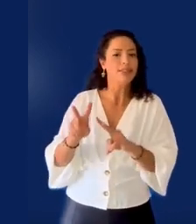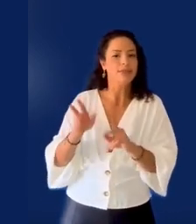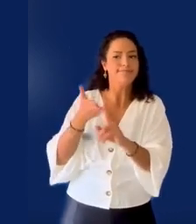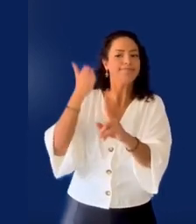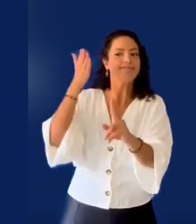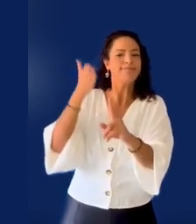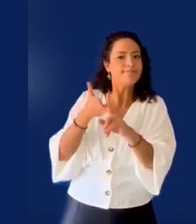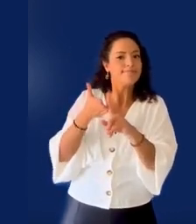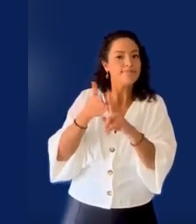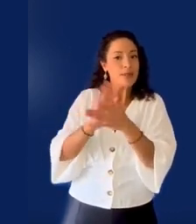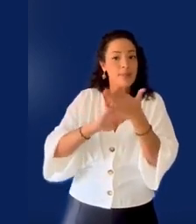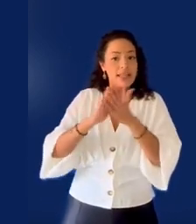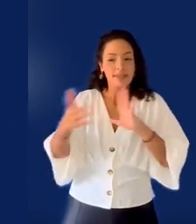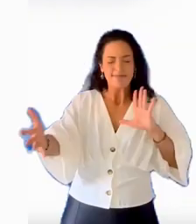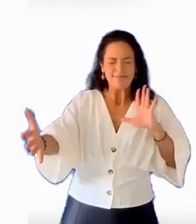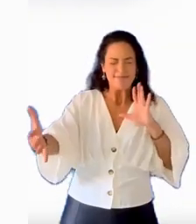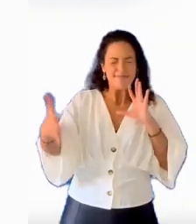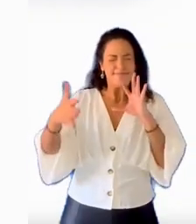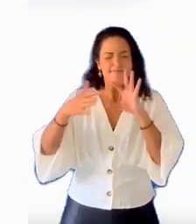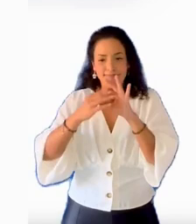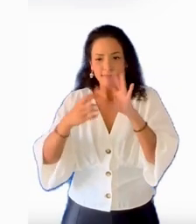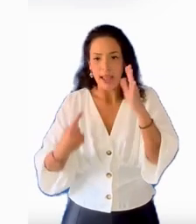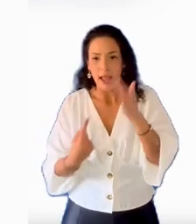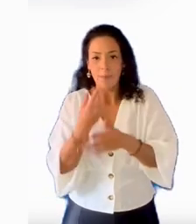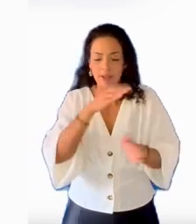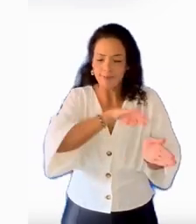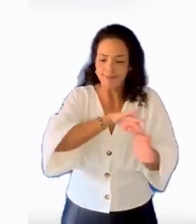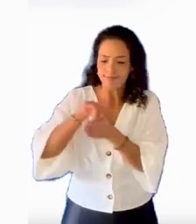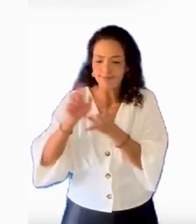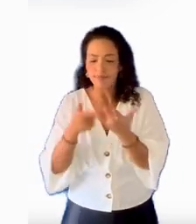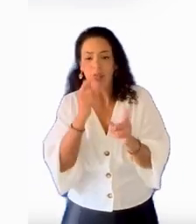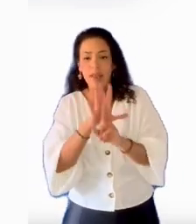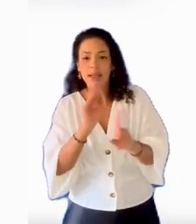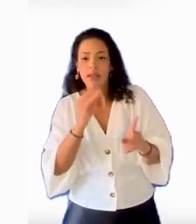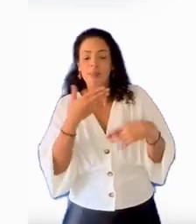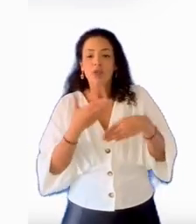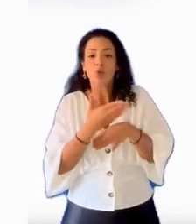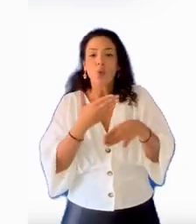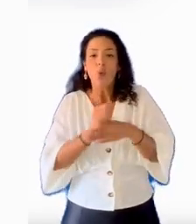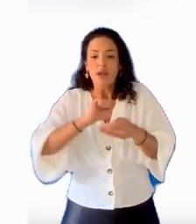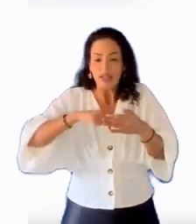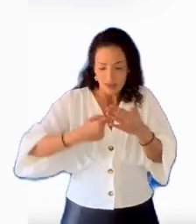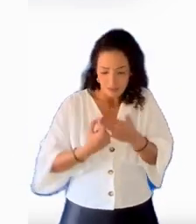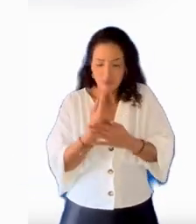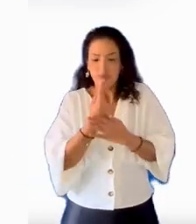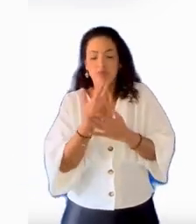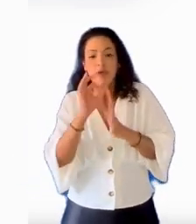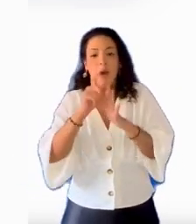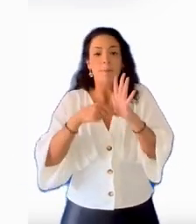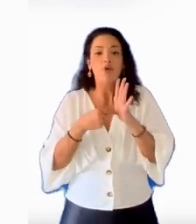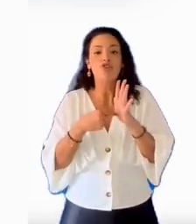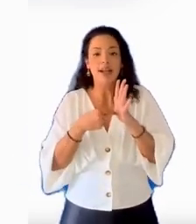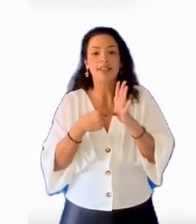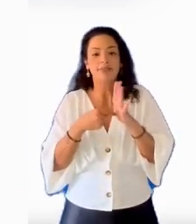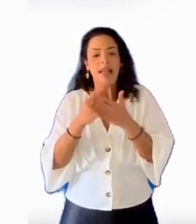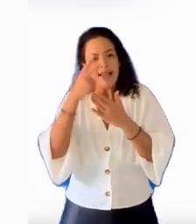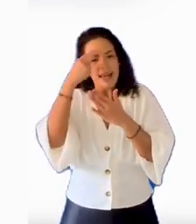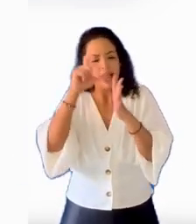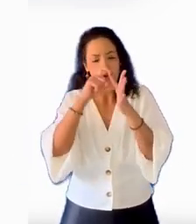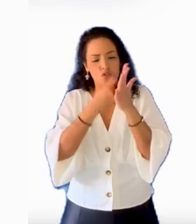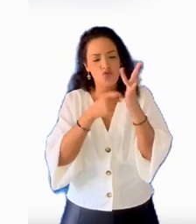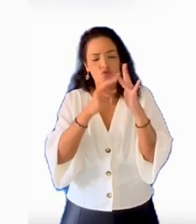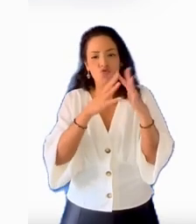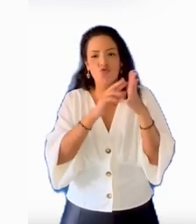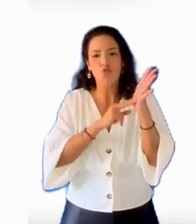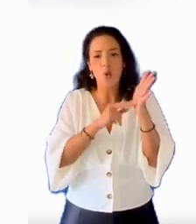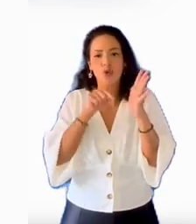this, reconnection has been achieved. Another example of this is the work which has emerged from a project, Drawn to the Moments, in which